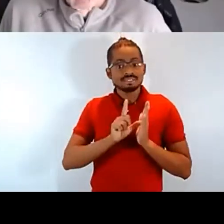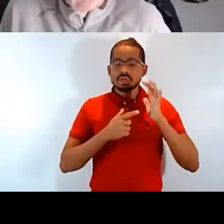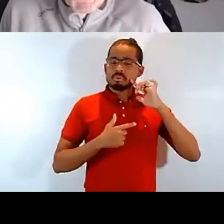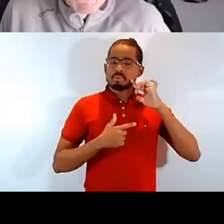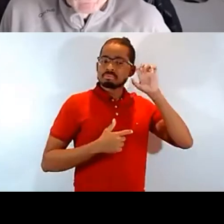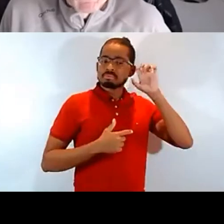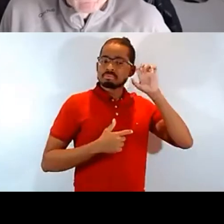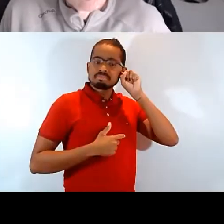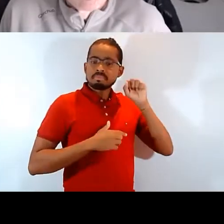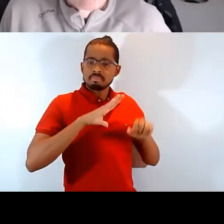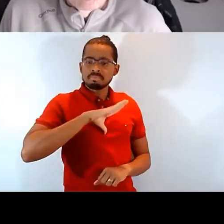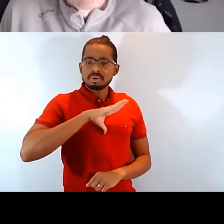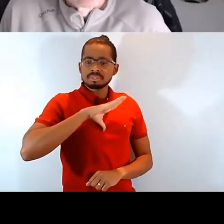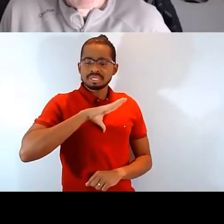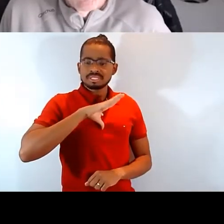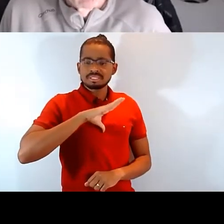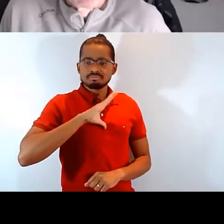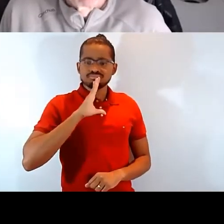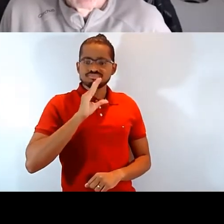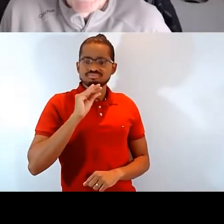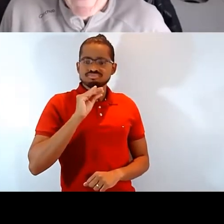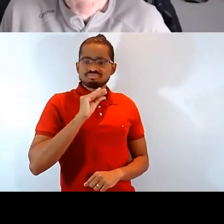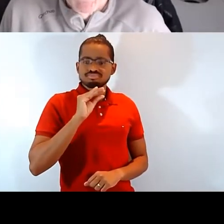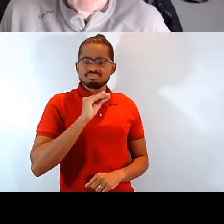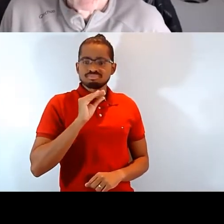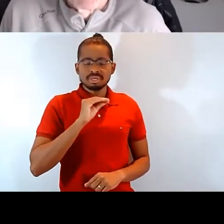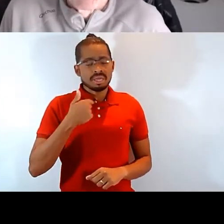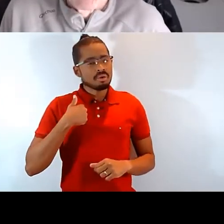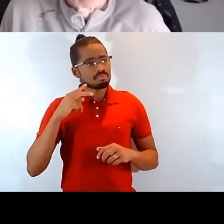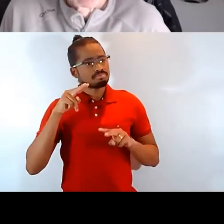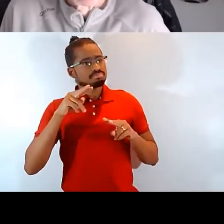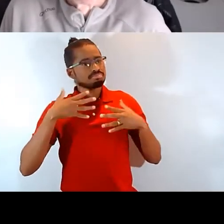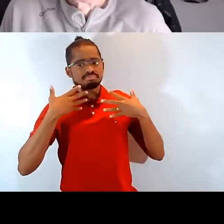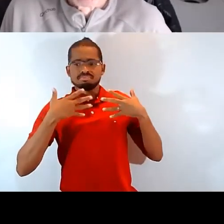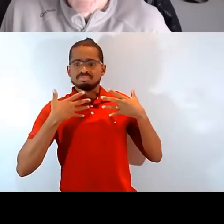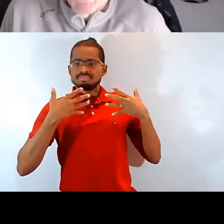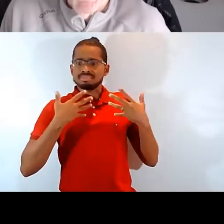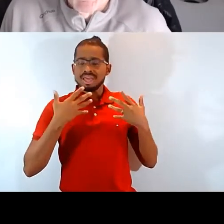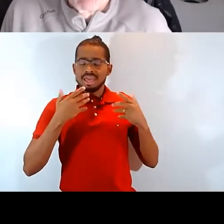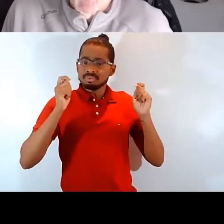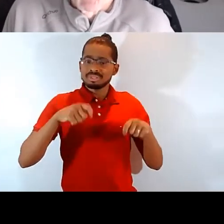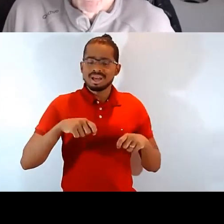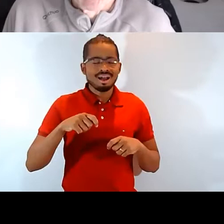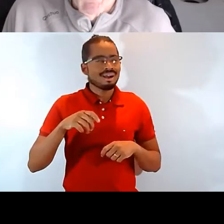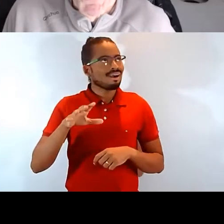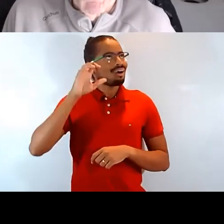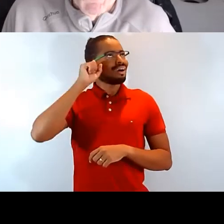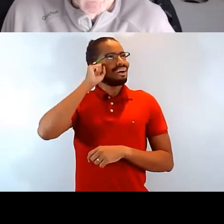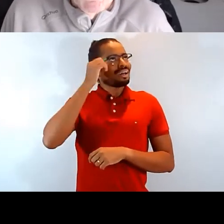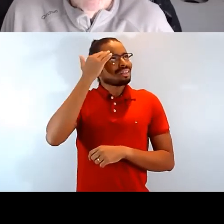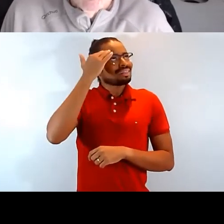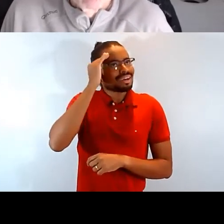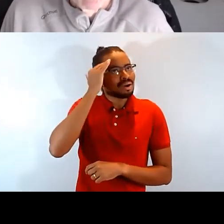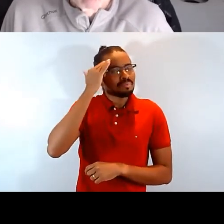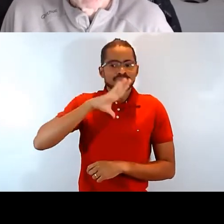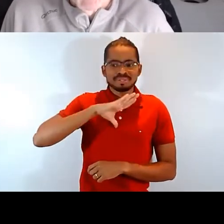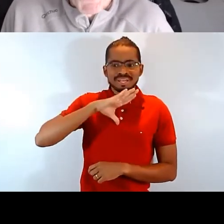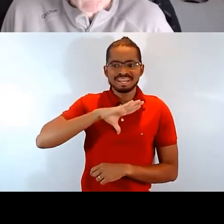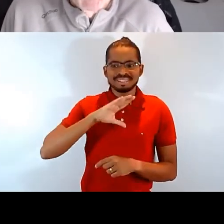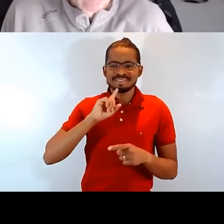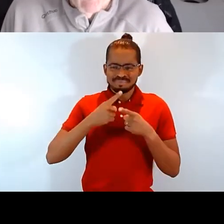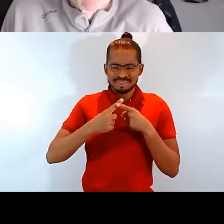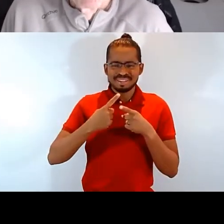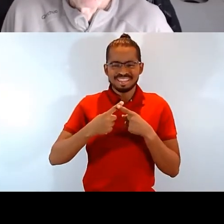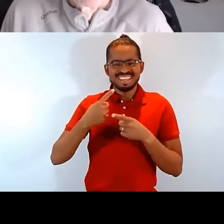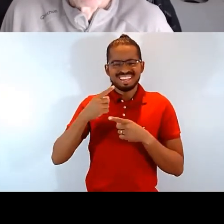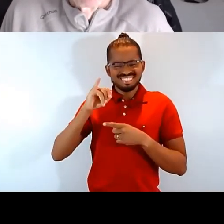Portuguese interpretation, and I was very happy to be able to understand it, even though when I go to Brazil and people talk to